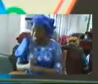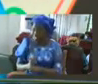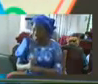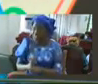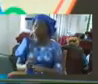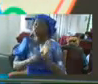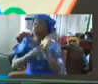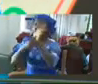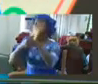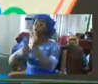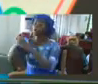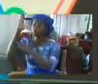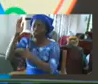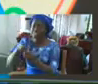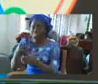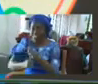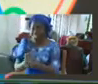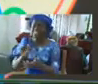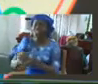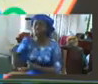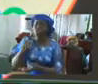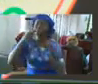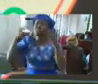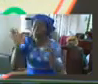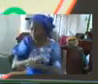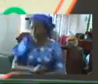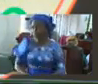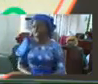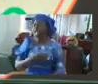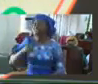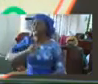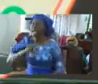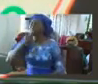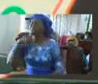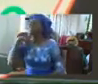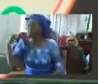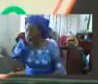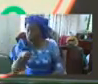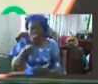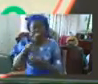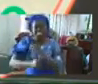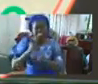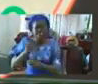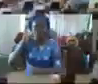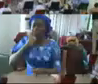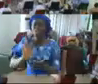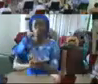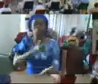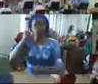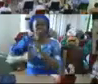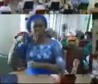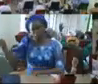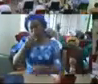that you are a grateful child. And I'm telling you, then this year will be a glorious one for you.